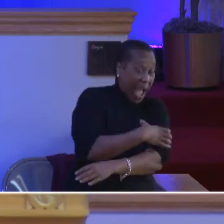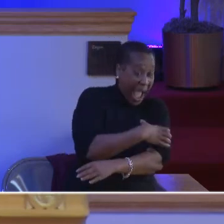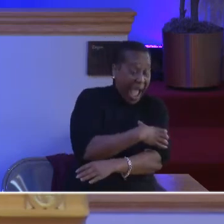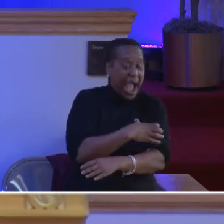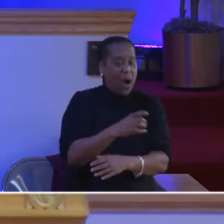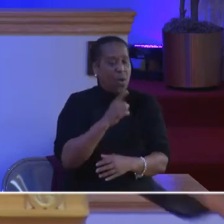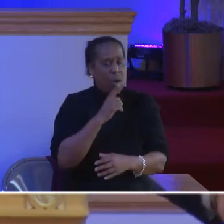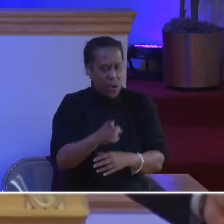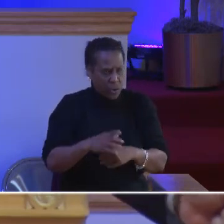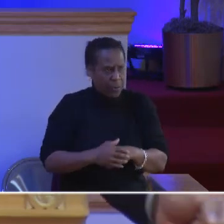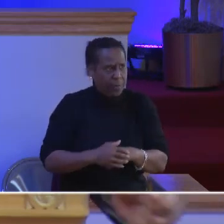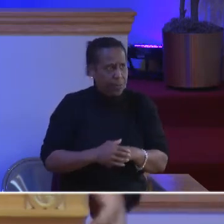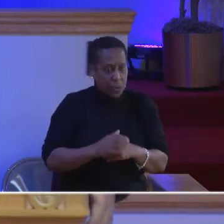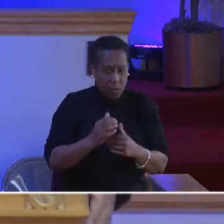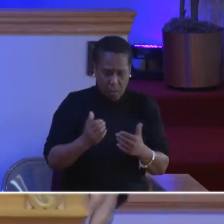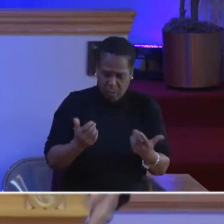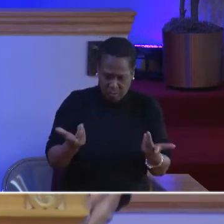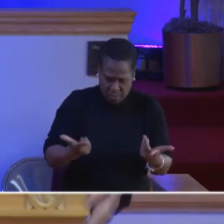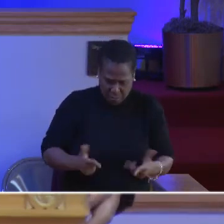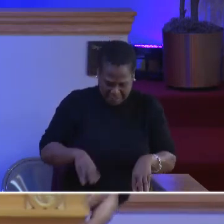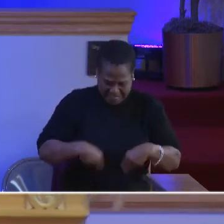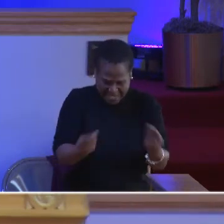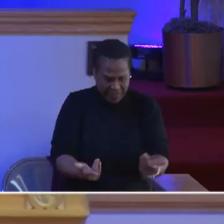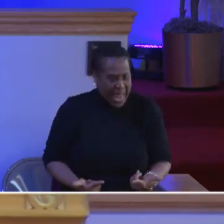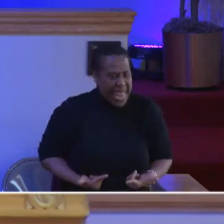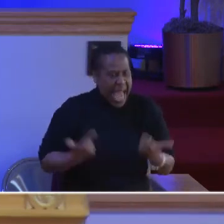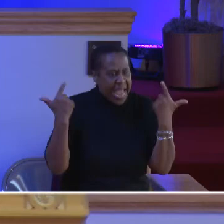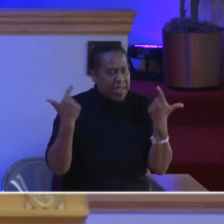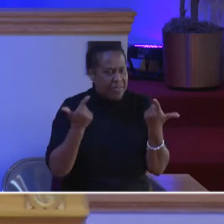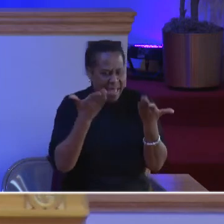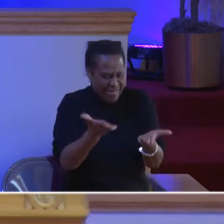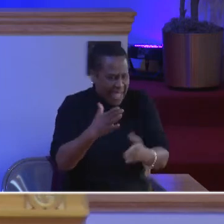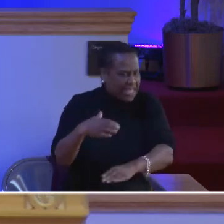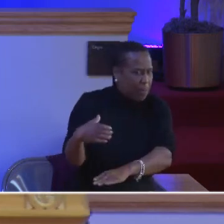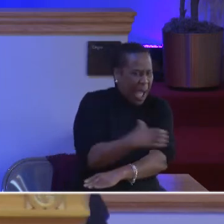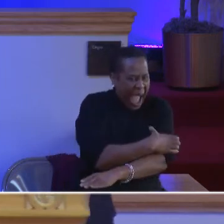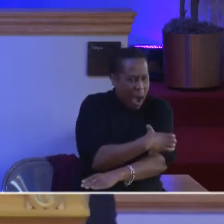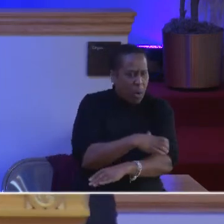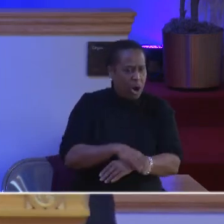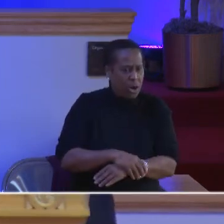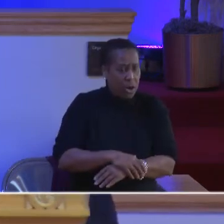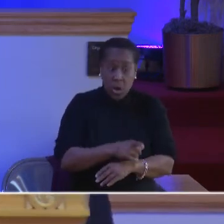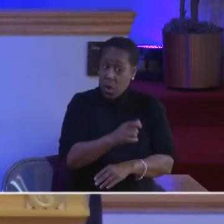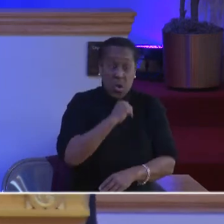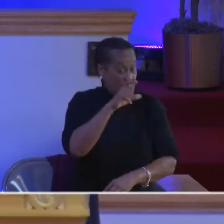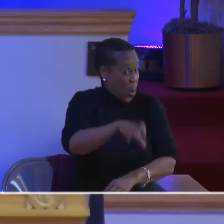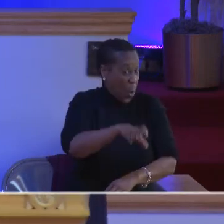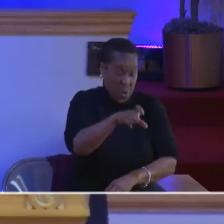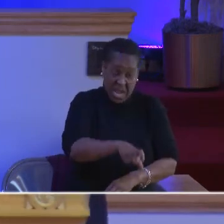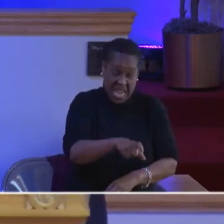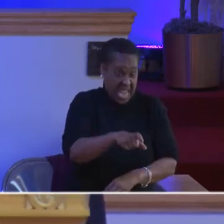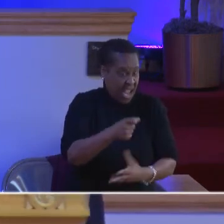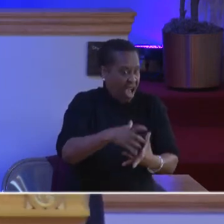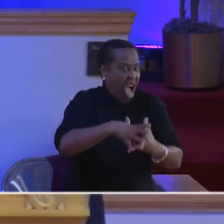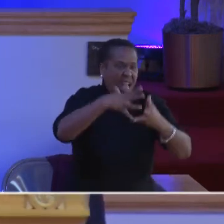to bring new life to the listless and lost. There's power, and you don't need a bunch.